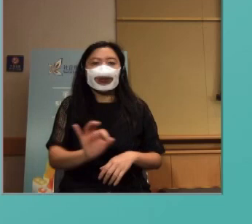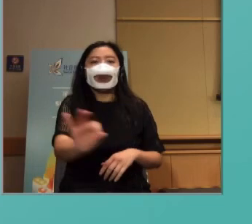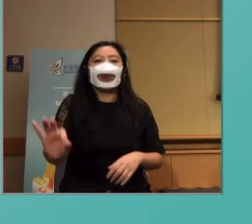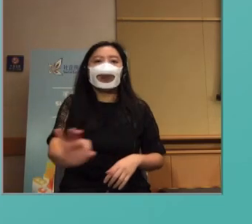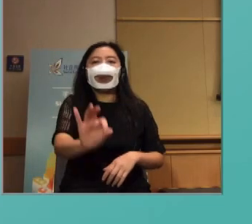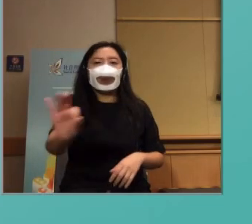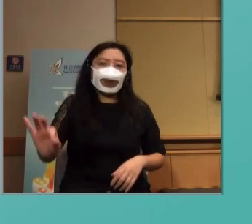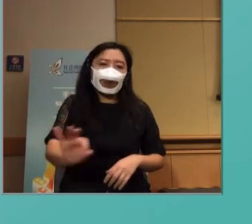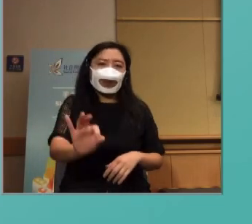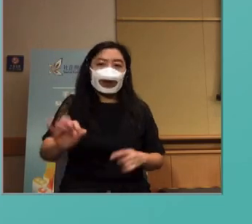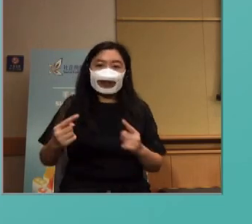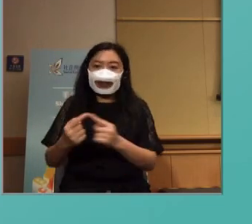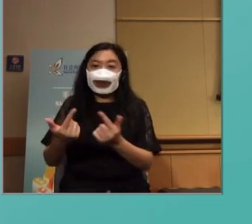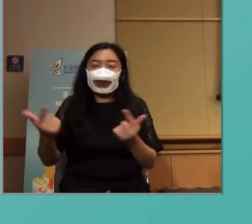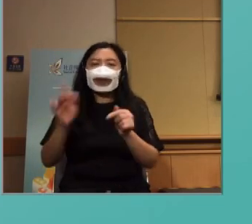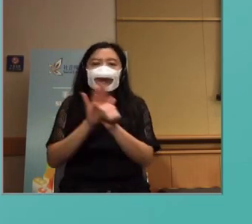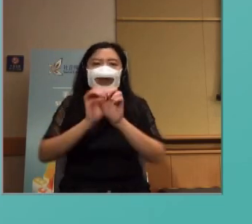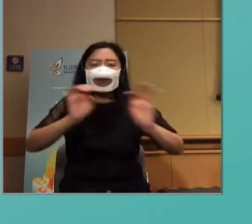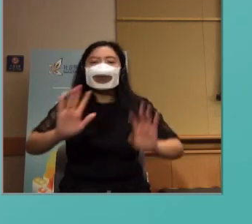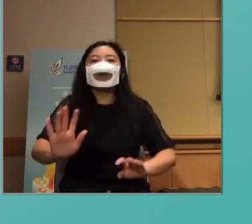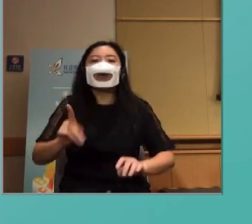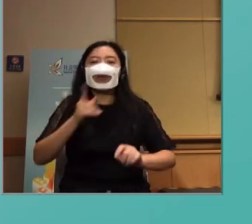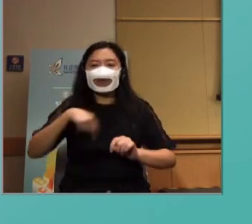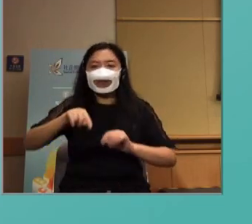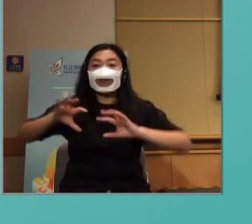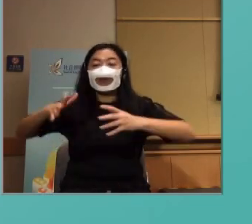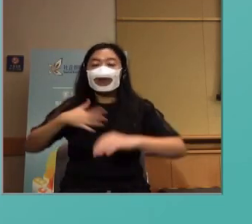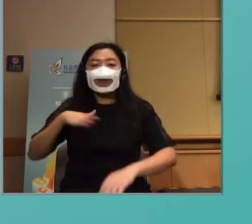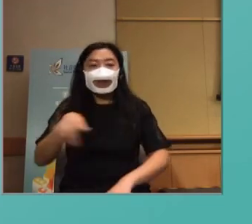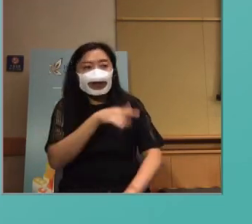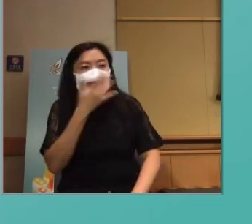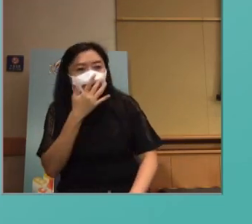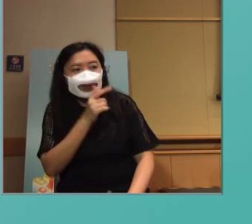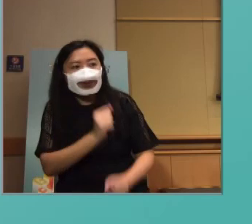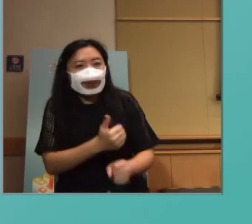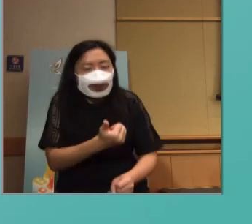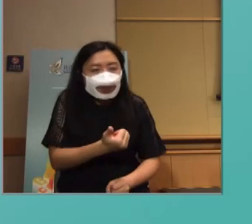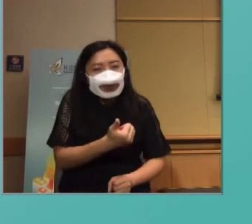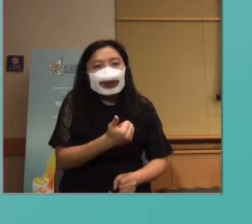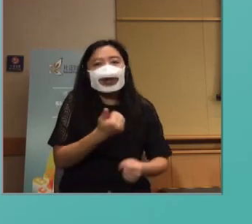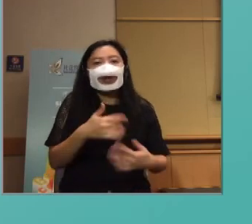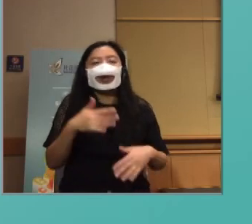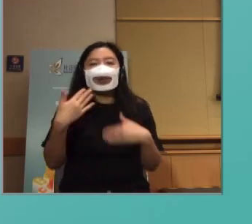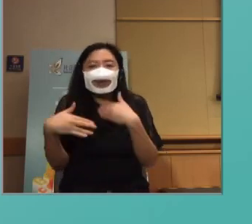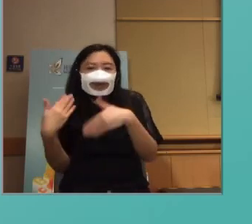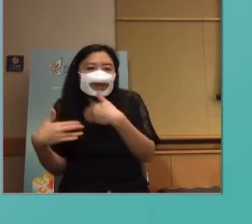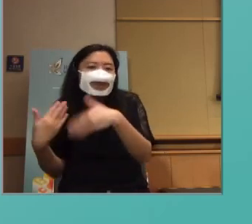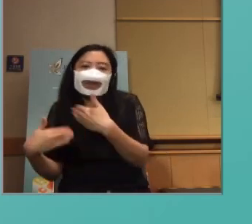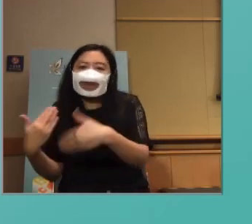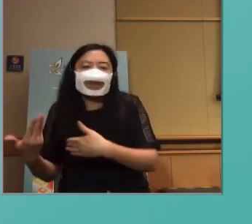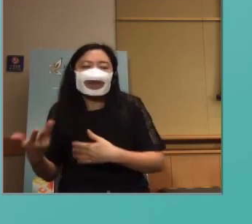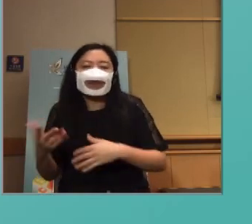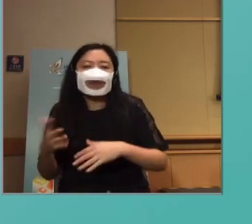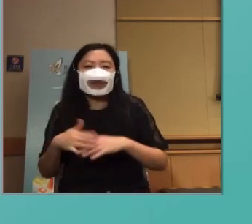of people. Are you interested? I'm going to do this. And we've been doing stuff since it's been established. We've had raffles,